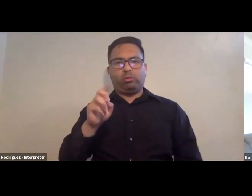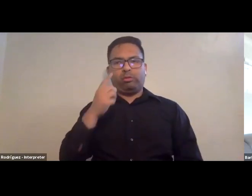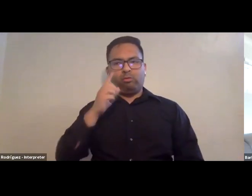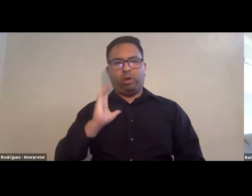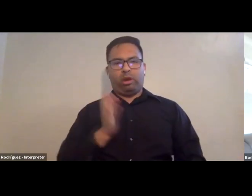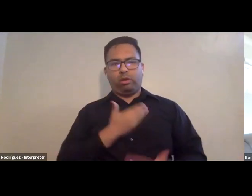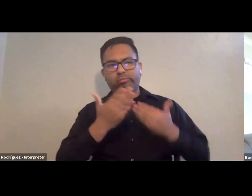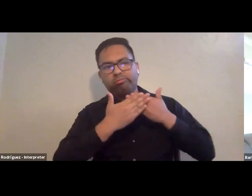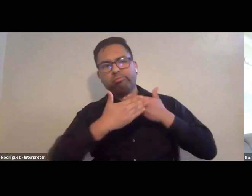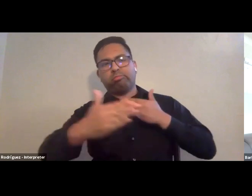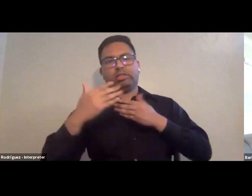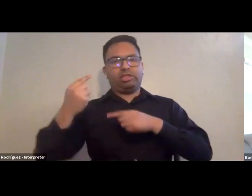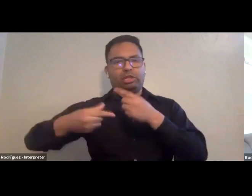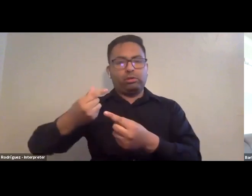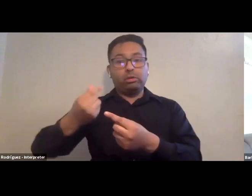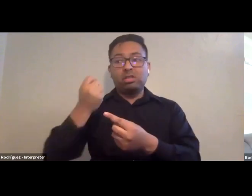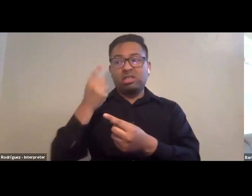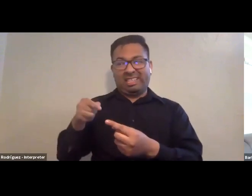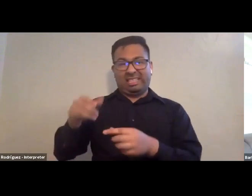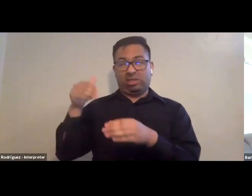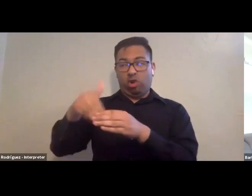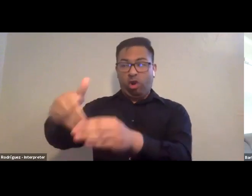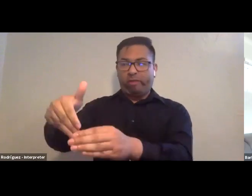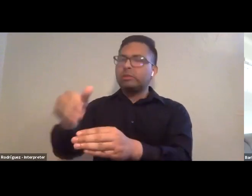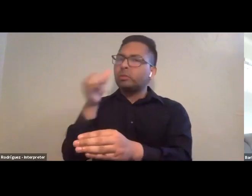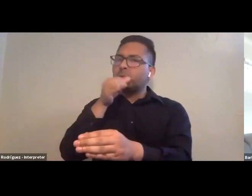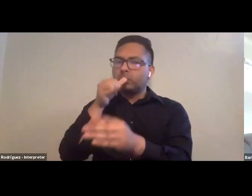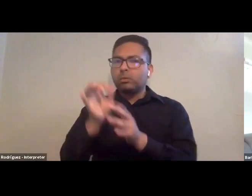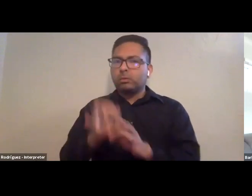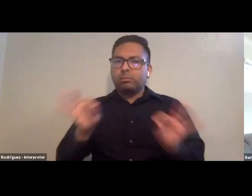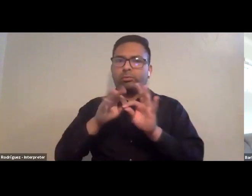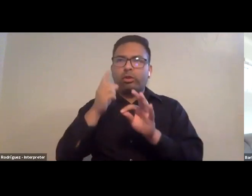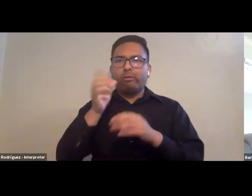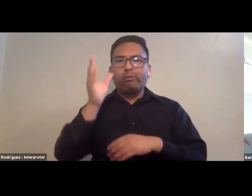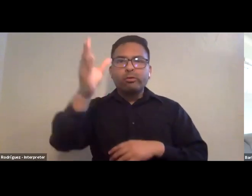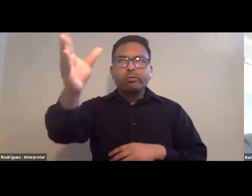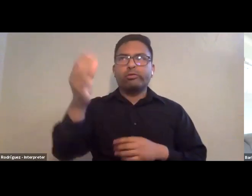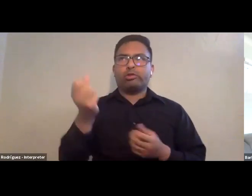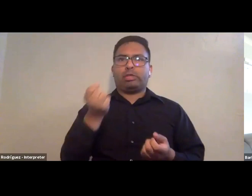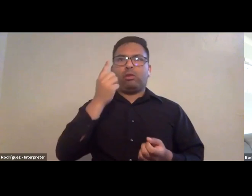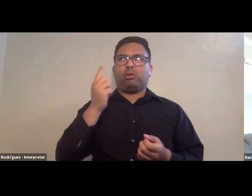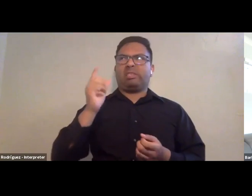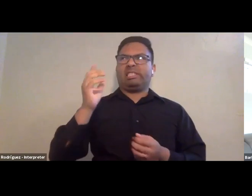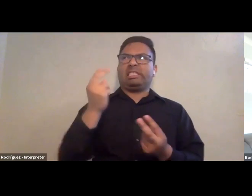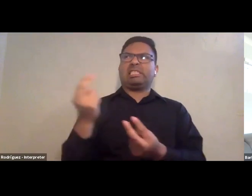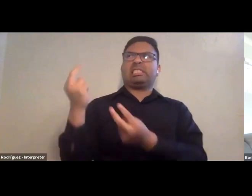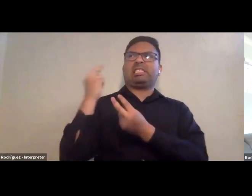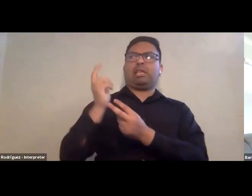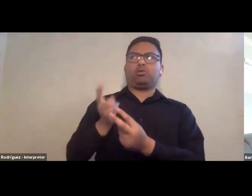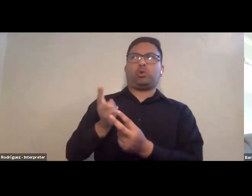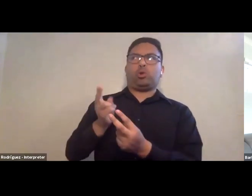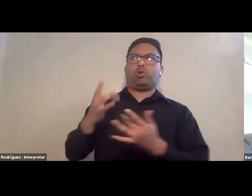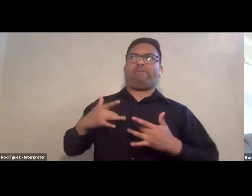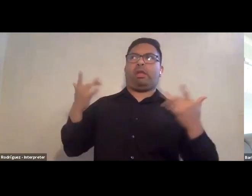Because of how important these archives will be to future understandings of historical events, Margaret's